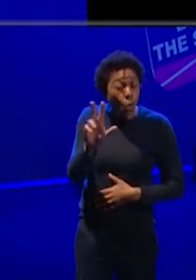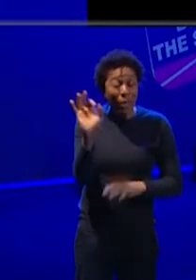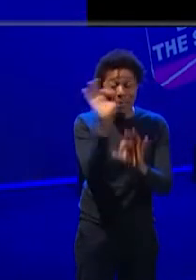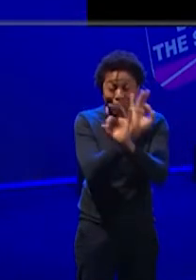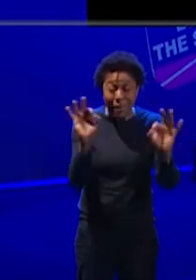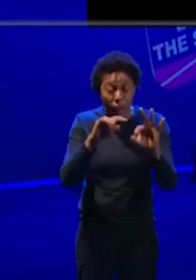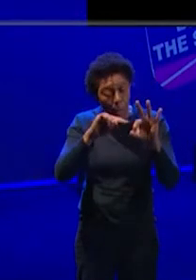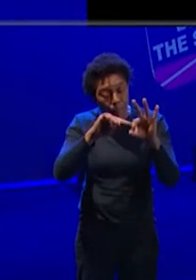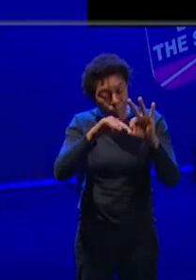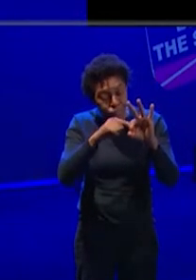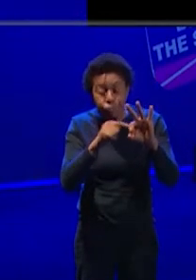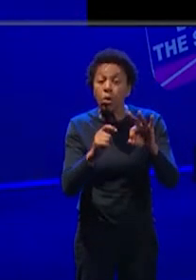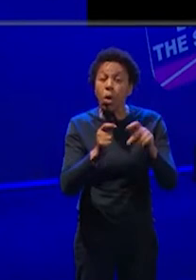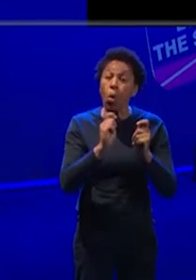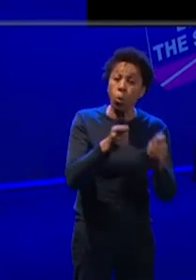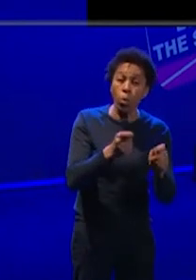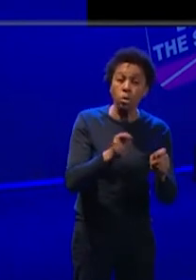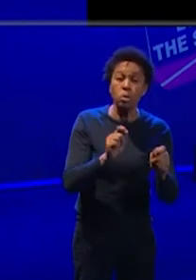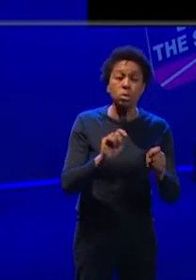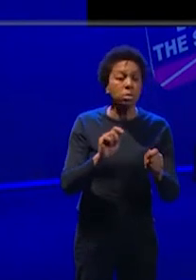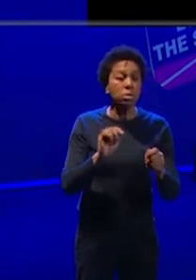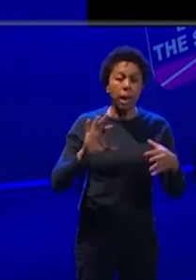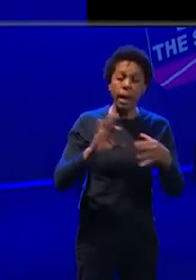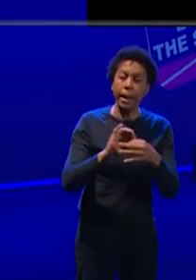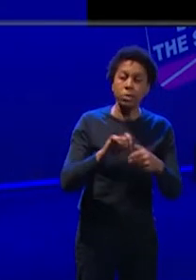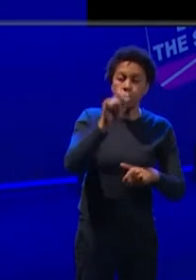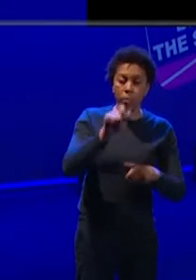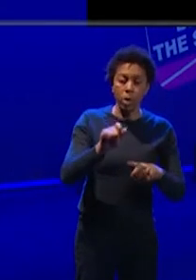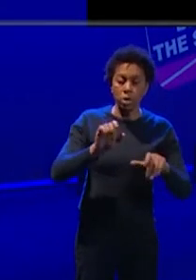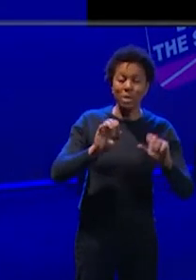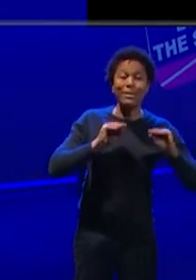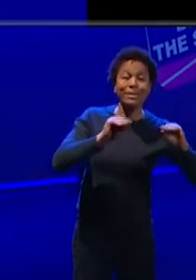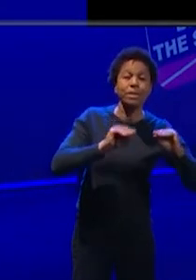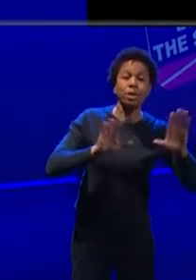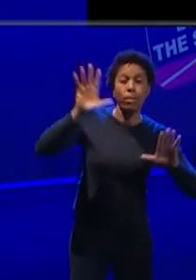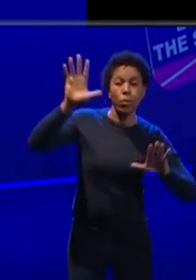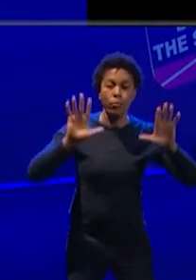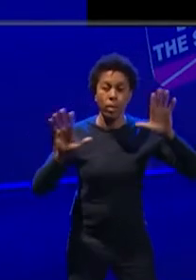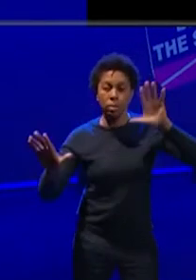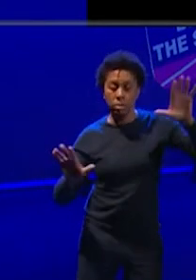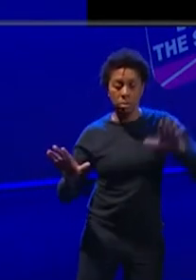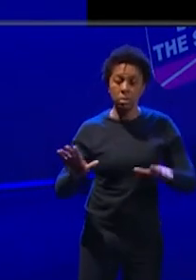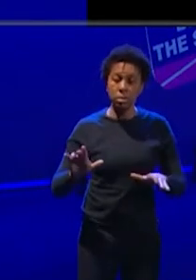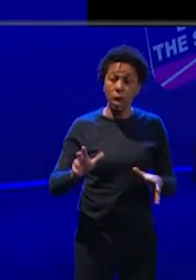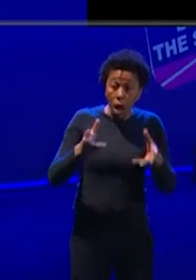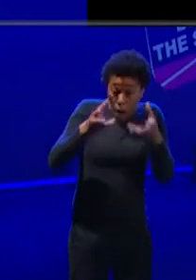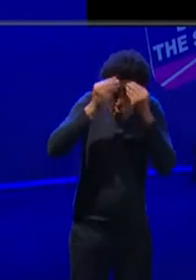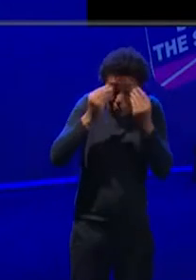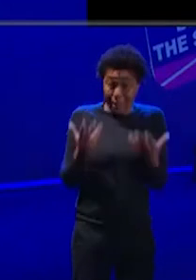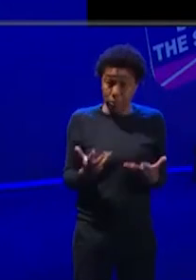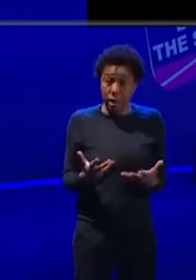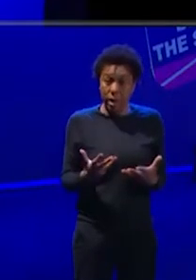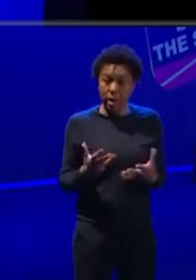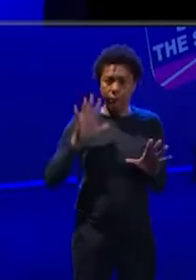there are no accolades, there are no awards for movement directors. That was a fact of the day that I've learned because of TheatreCraft. There are no accolades for